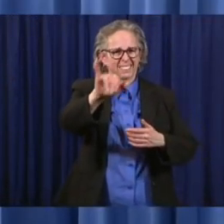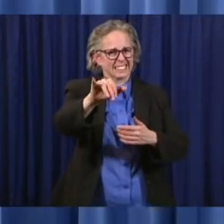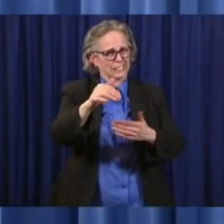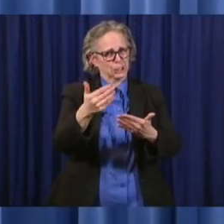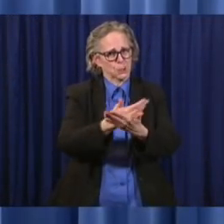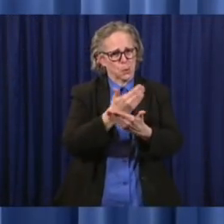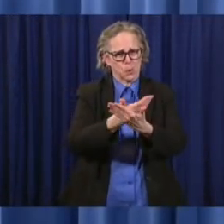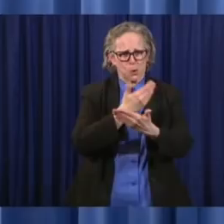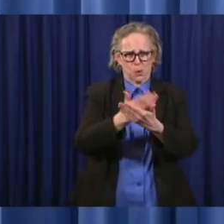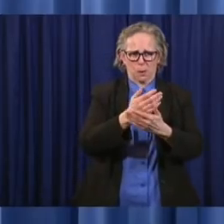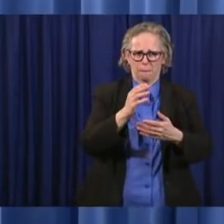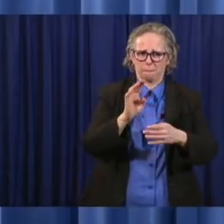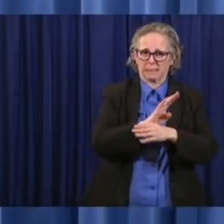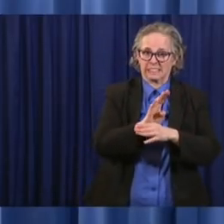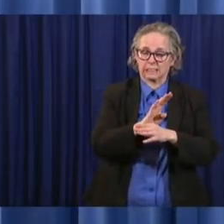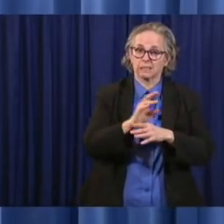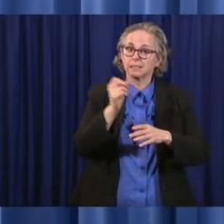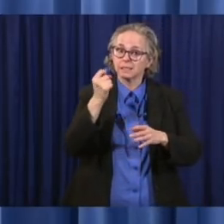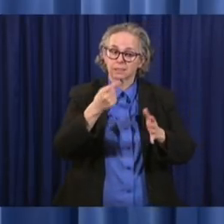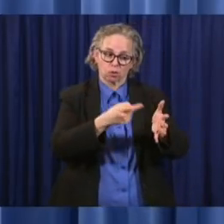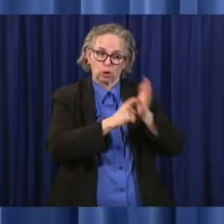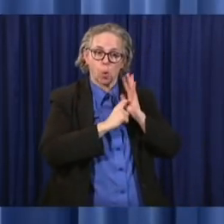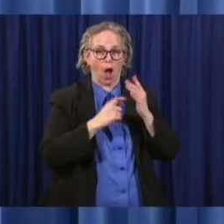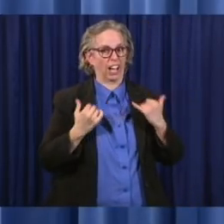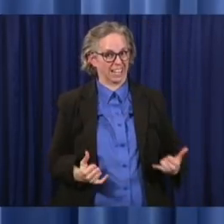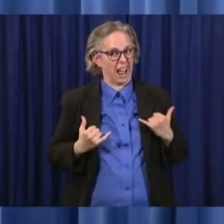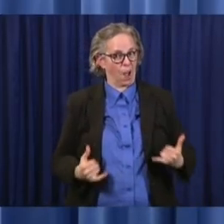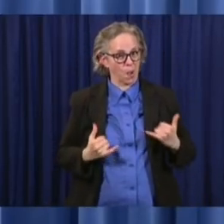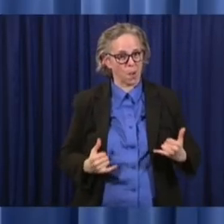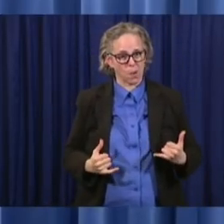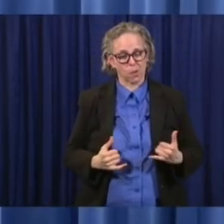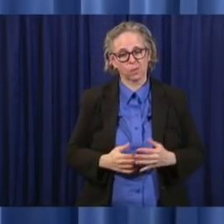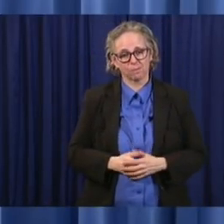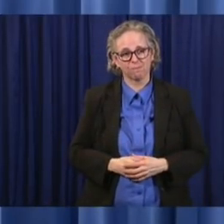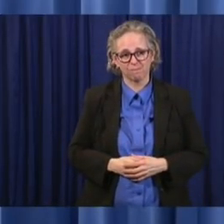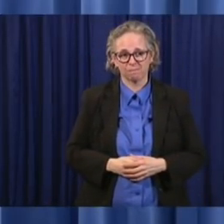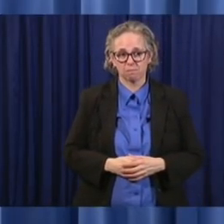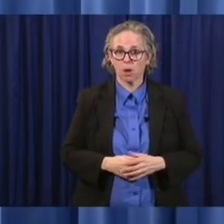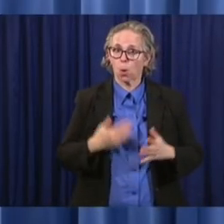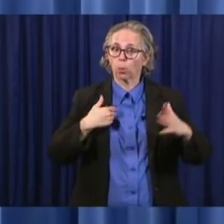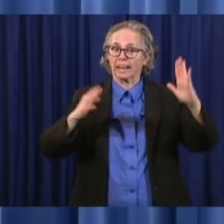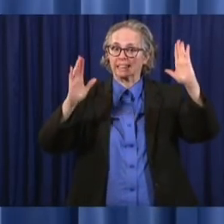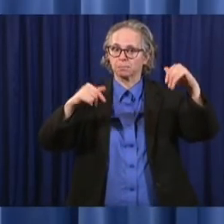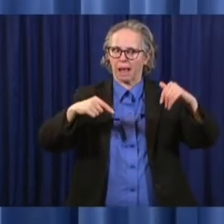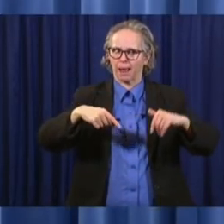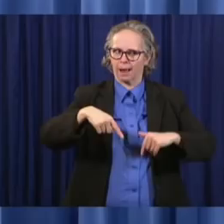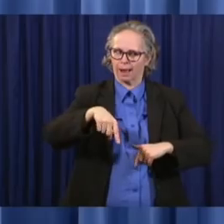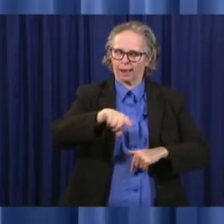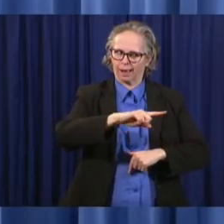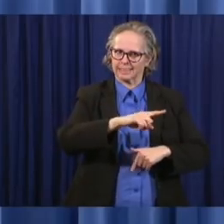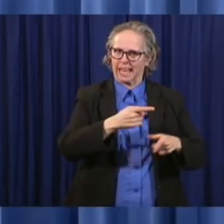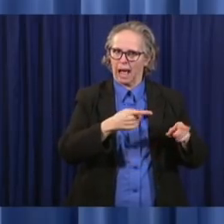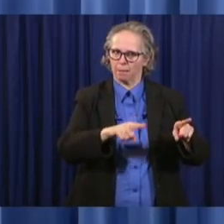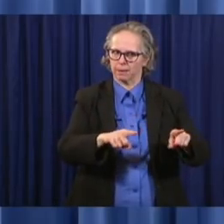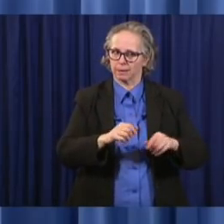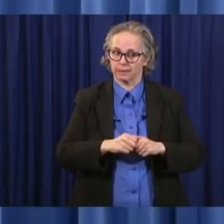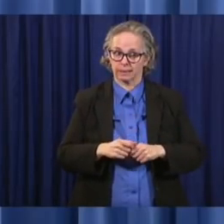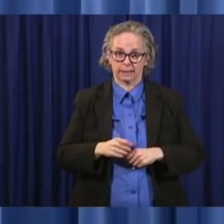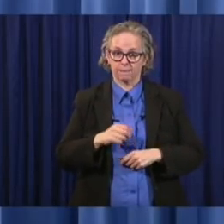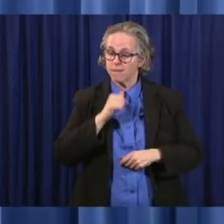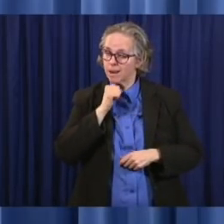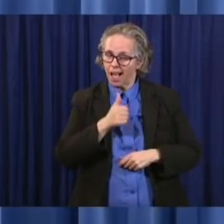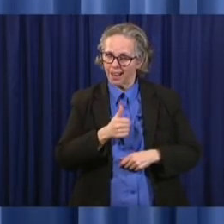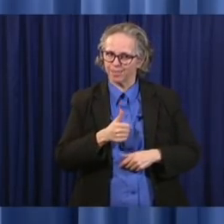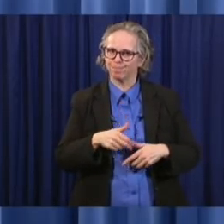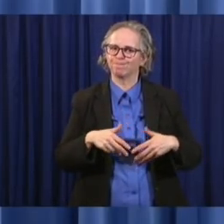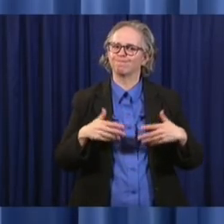that now. And so we would expect that that is taking place. And if it's not taking place, that